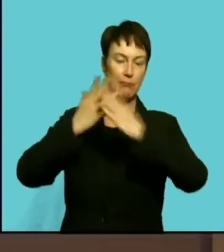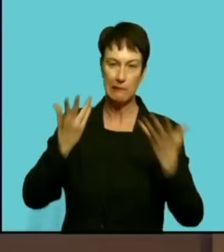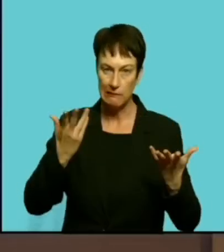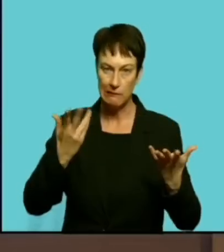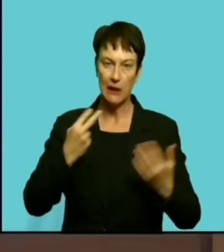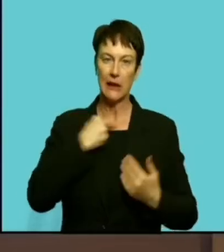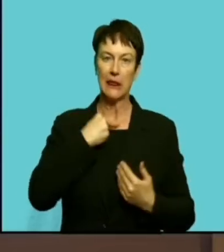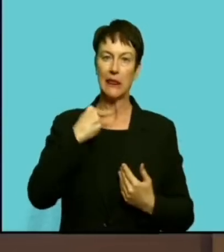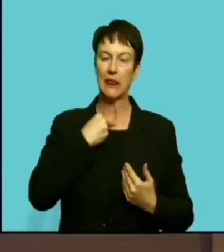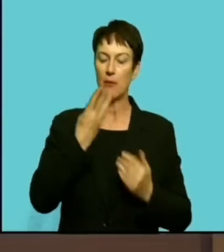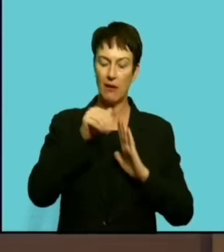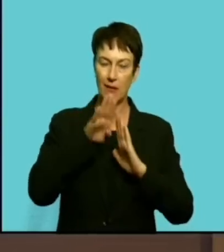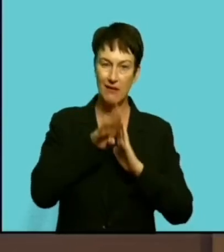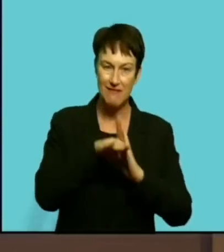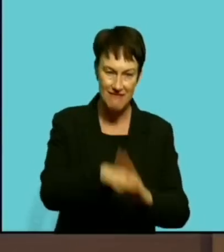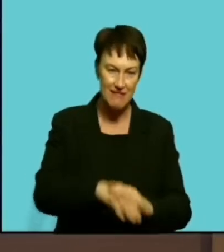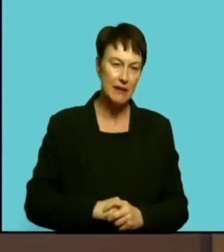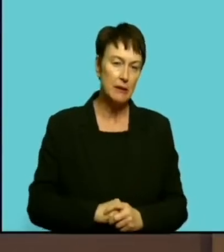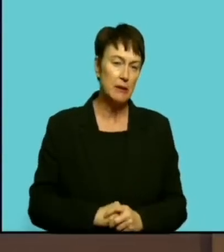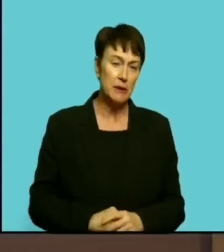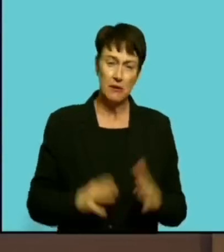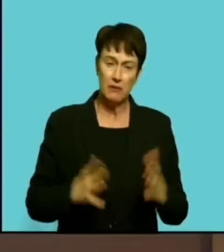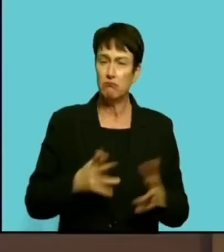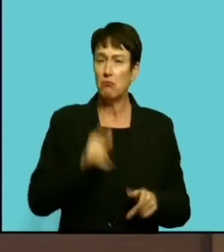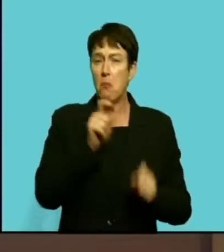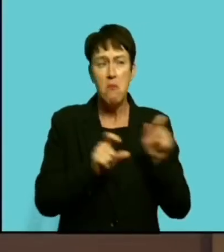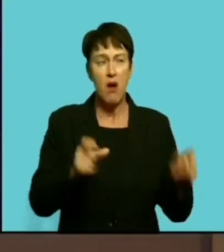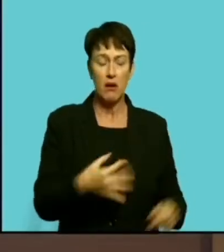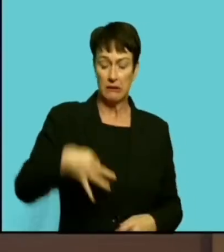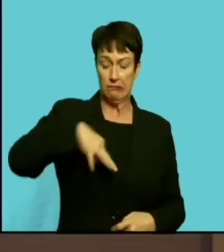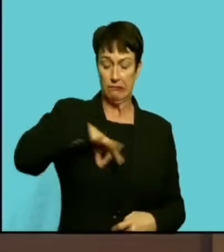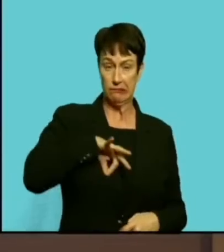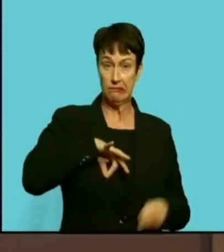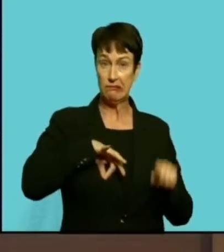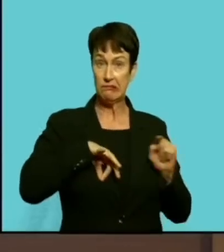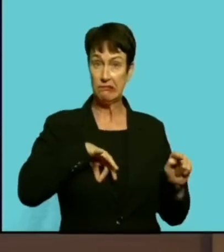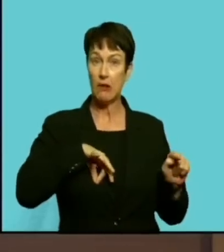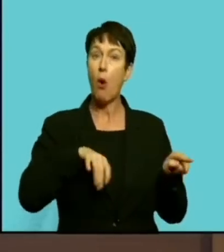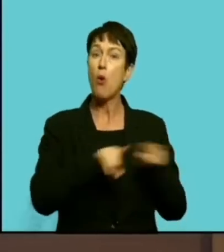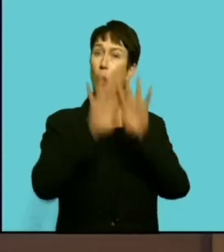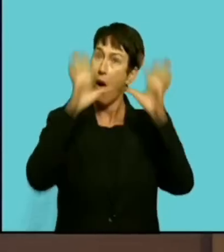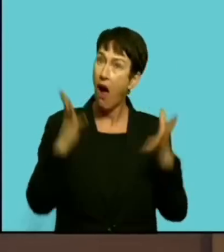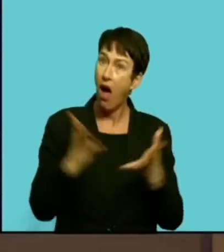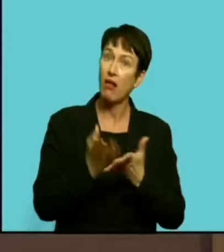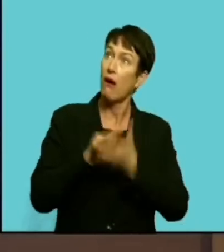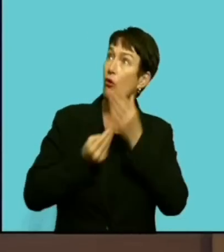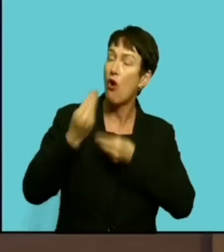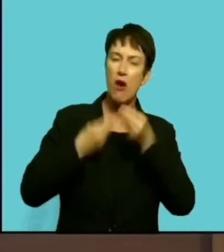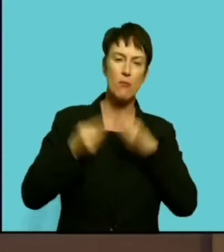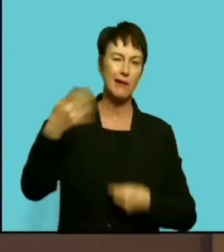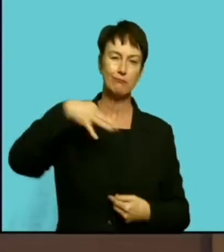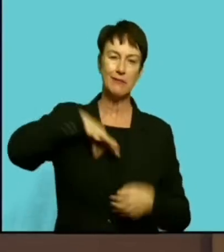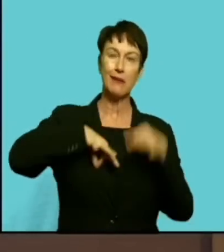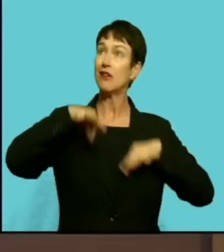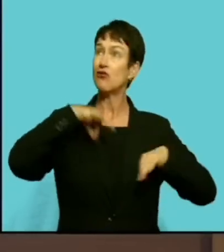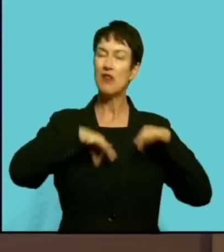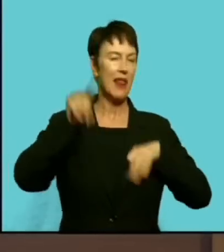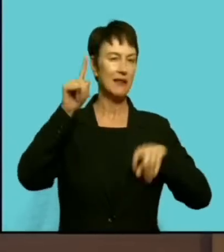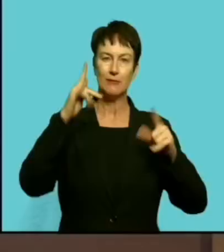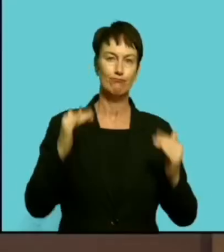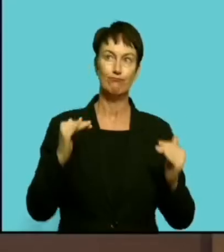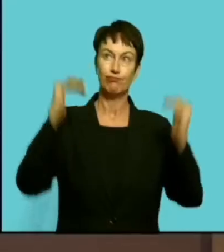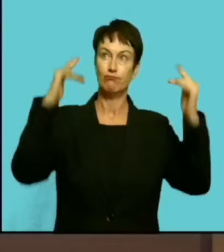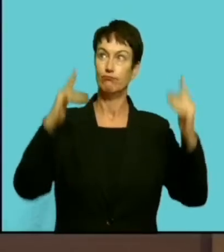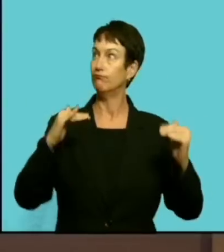passed through to wages and consumer prices in major economies. Our estimate for inflation in the